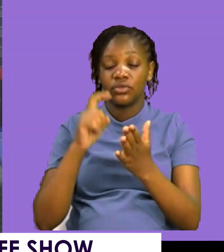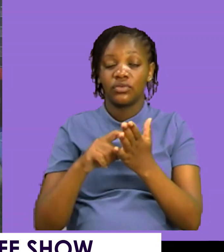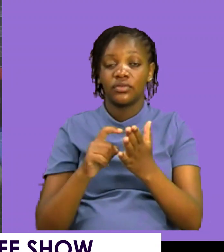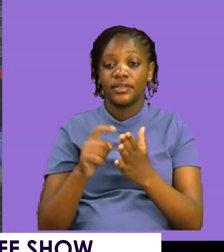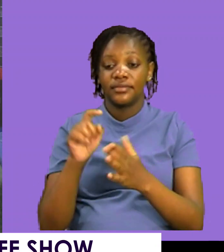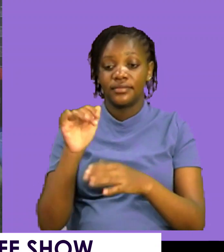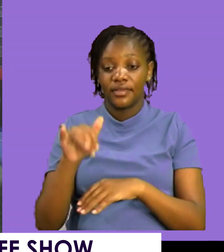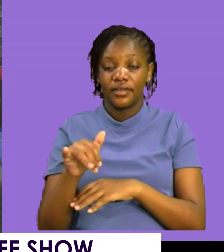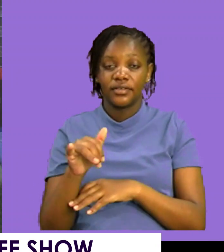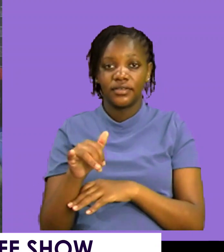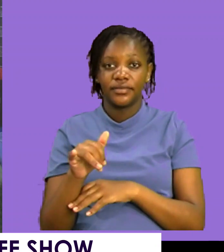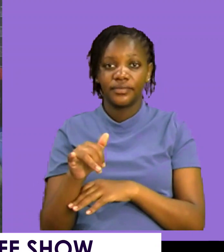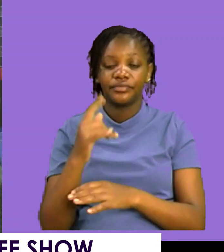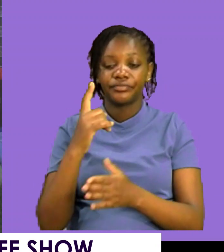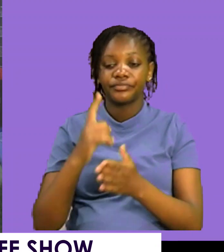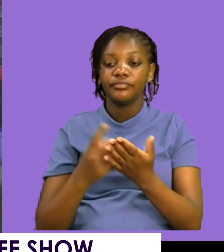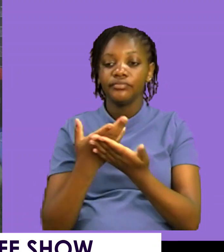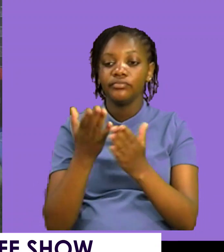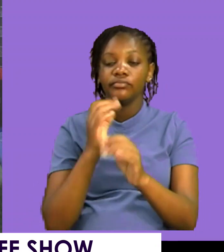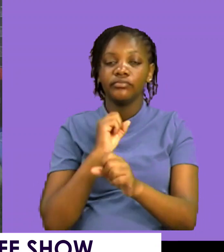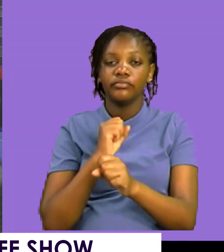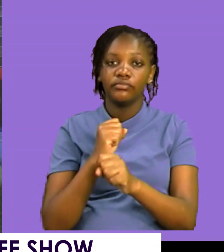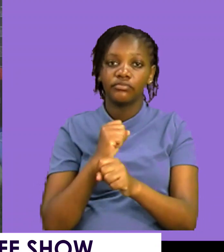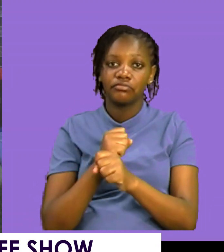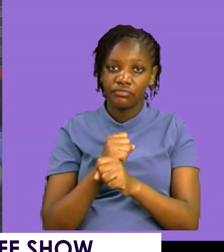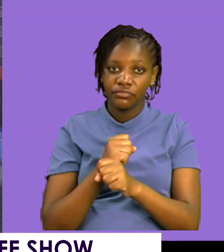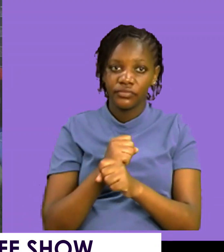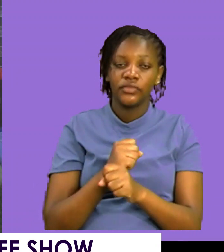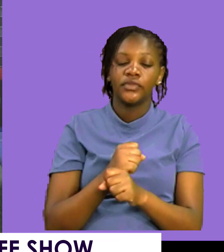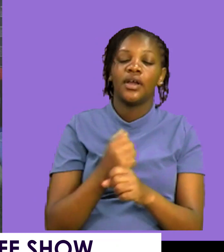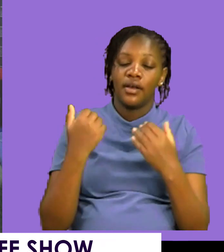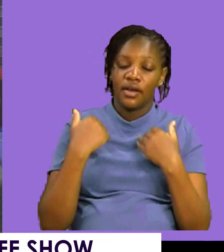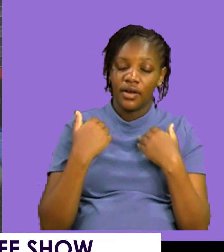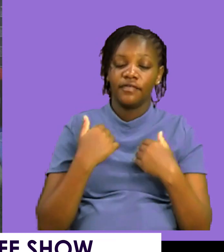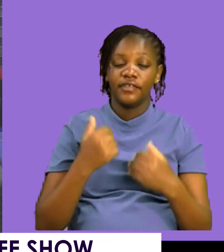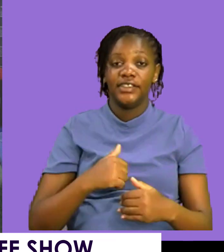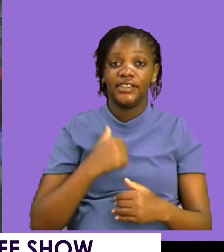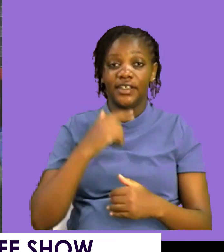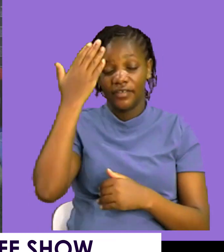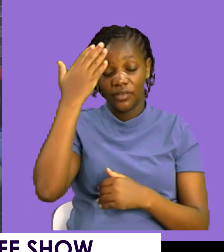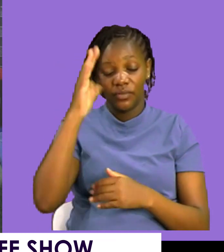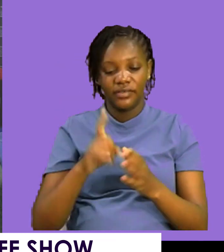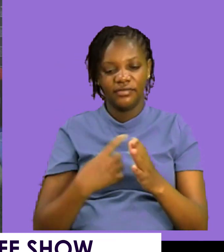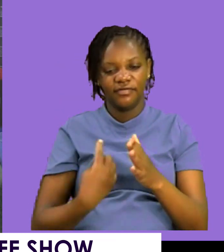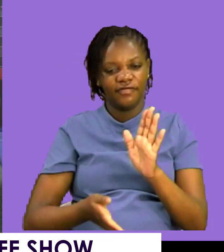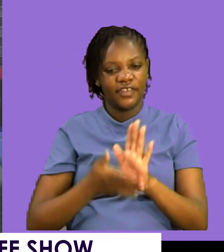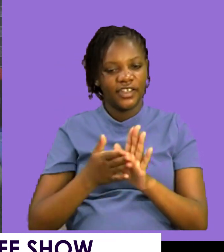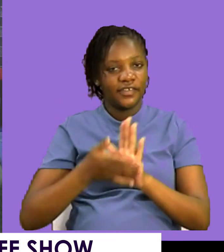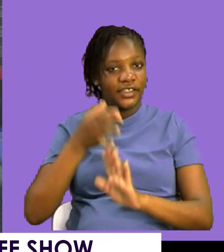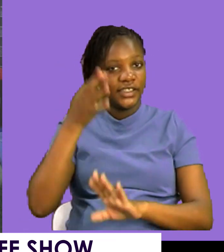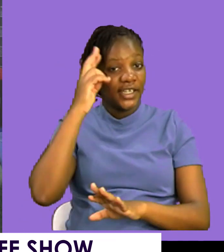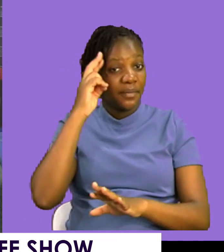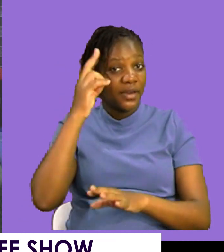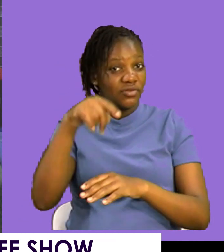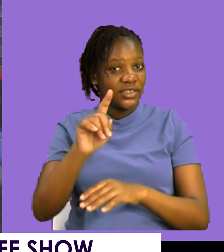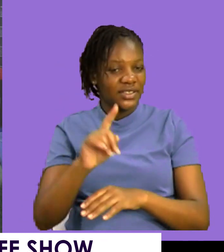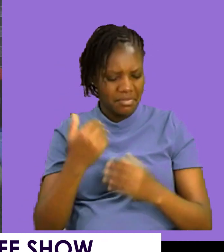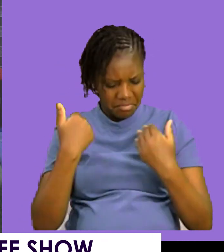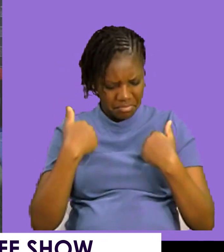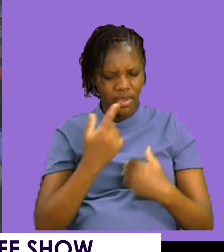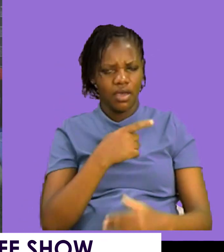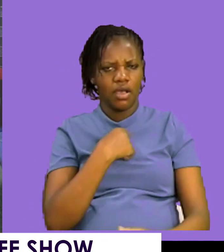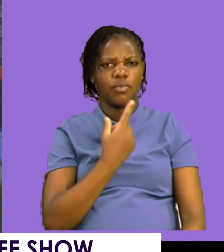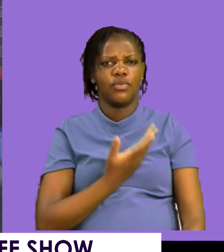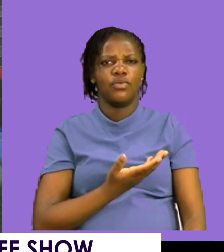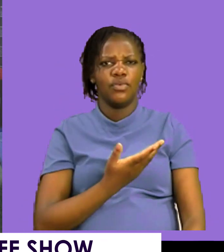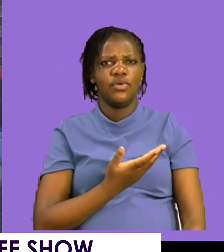them, what you do is get into self-awareness. Quickly you remind yourself who you are.